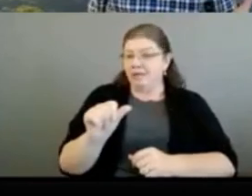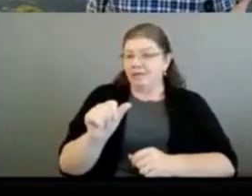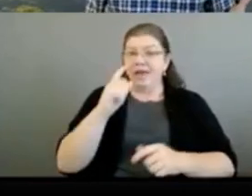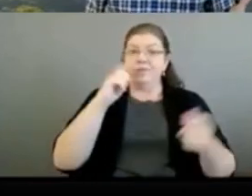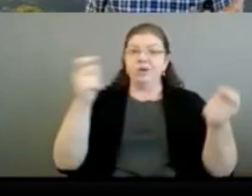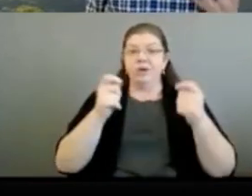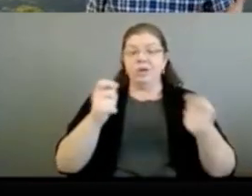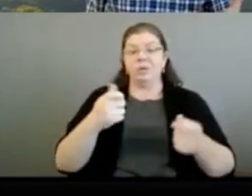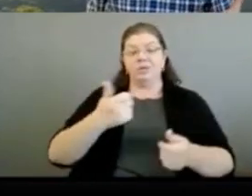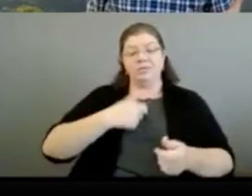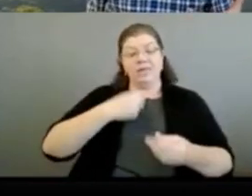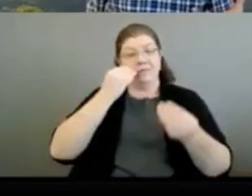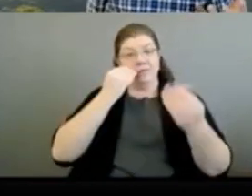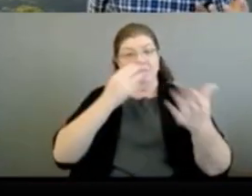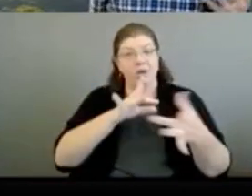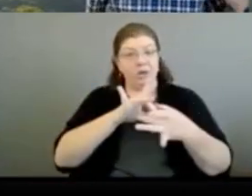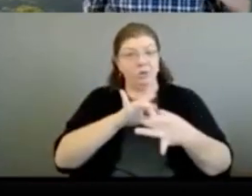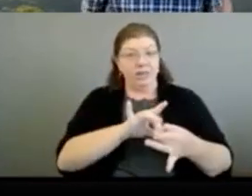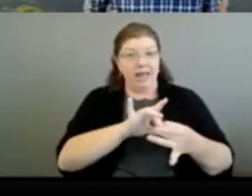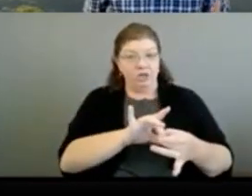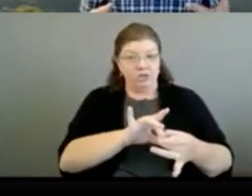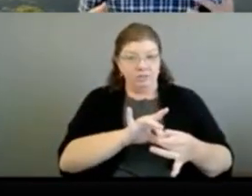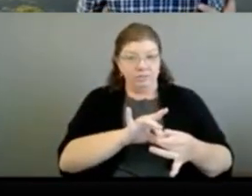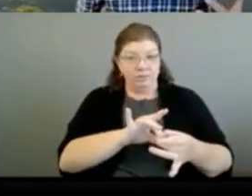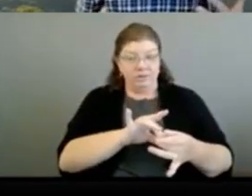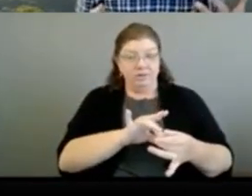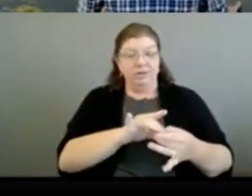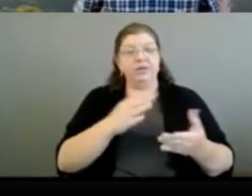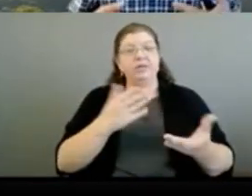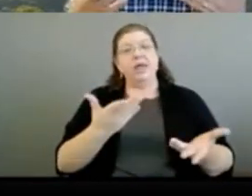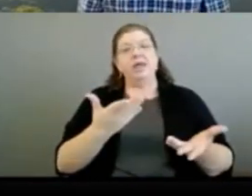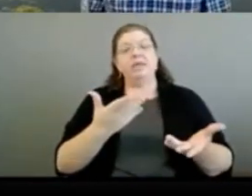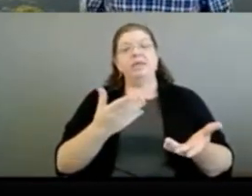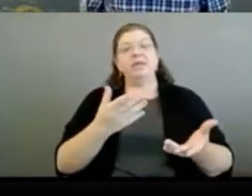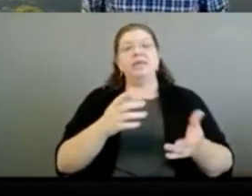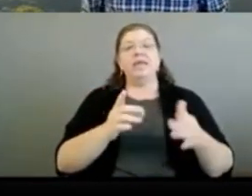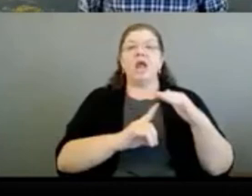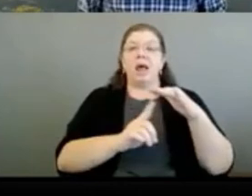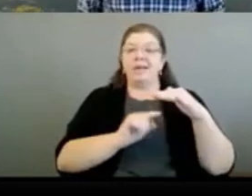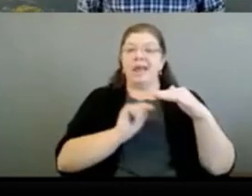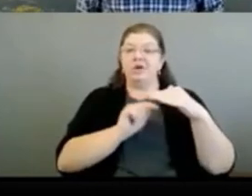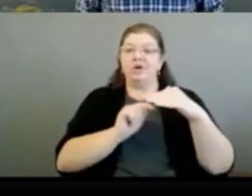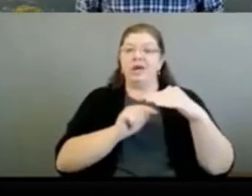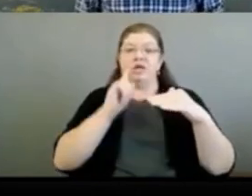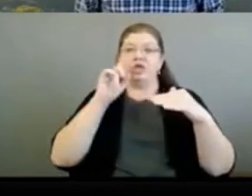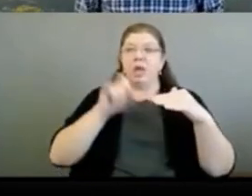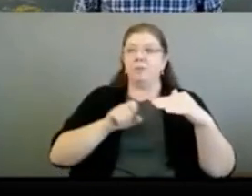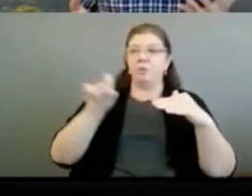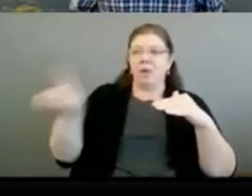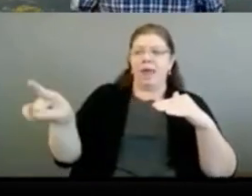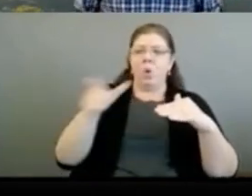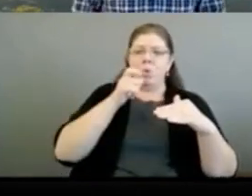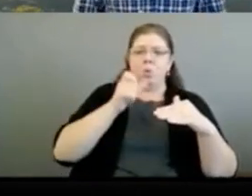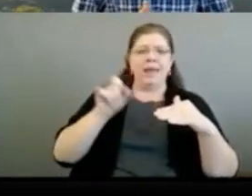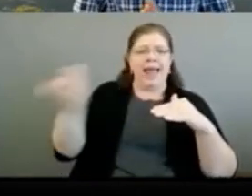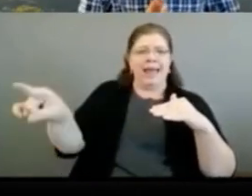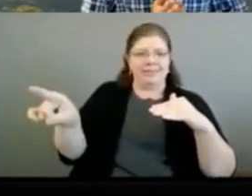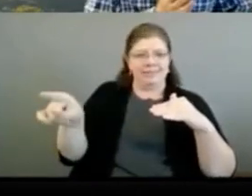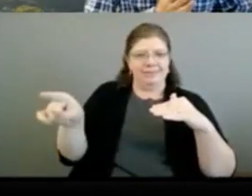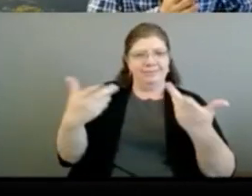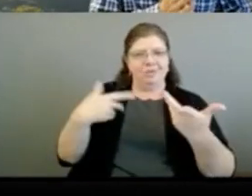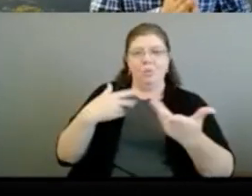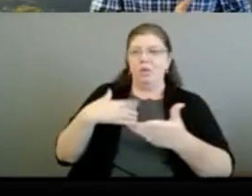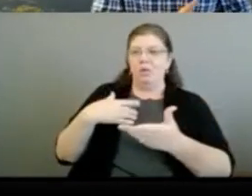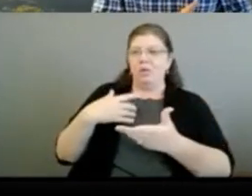with self-reported relationships, then the nominator typically refers to the person we ask ask the question, who do you turn to